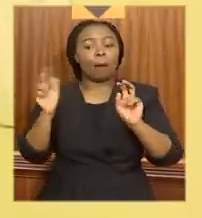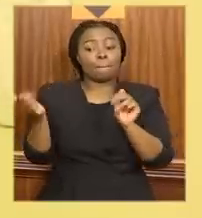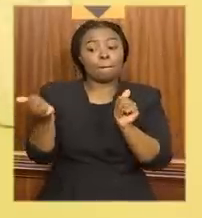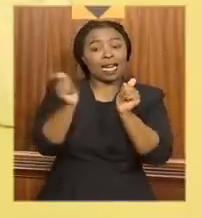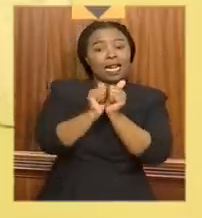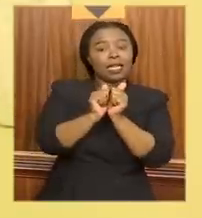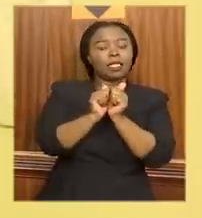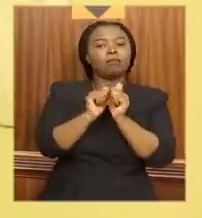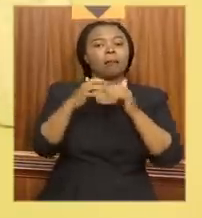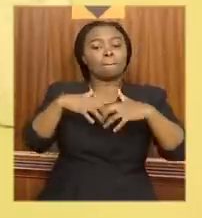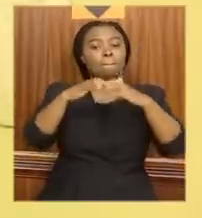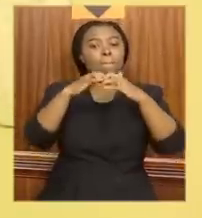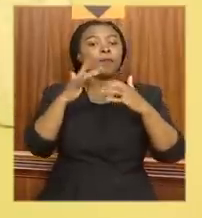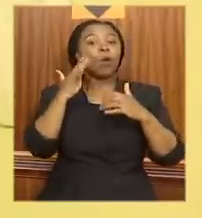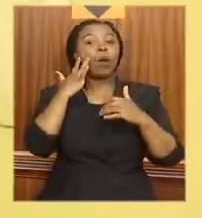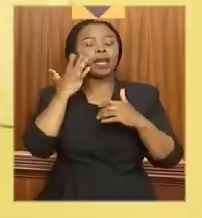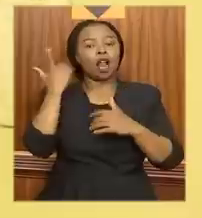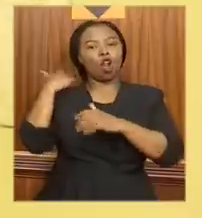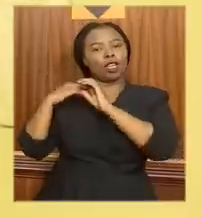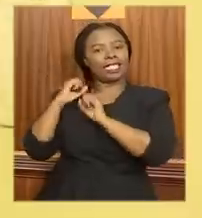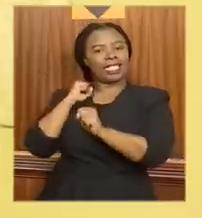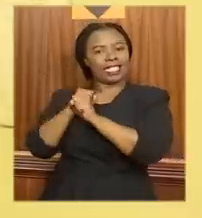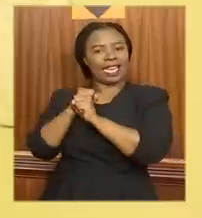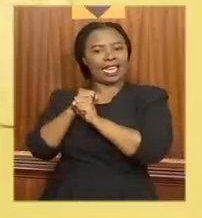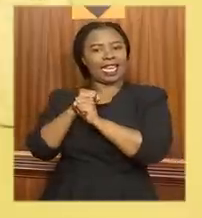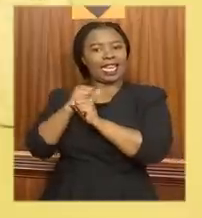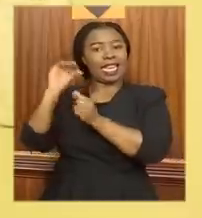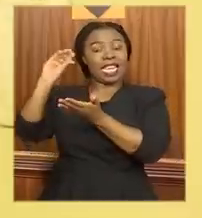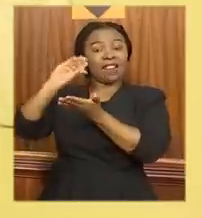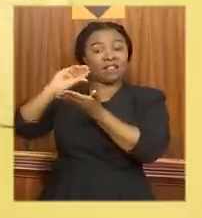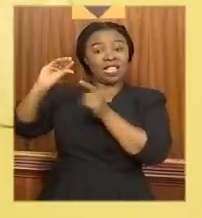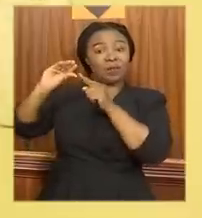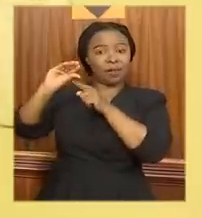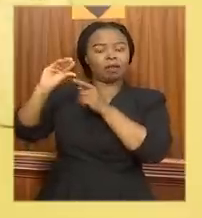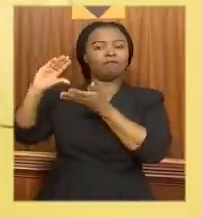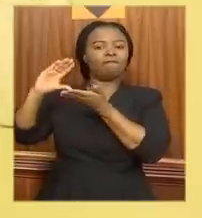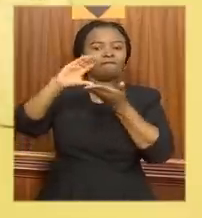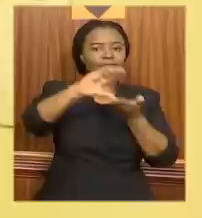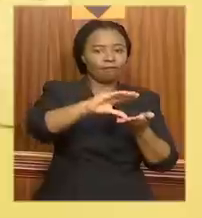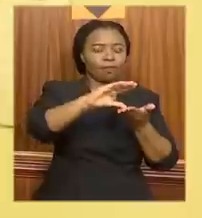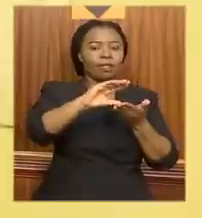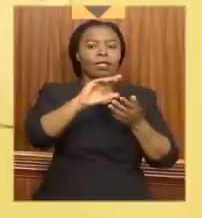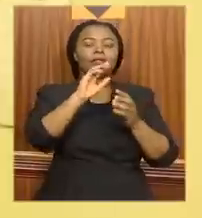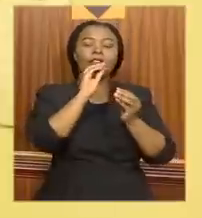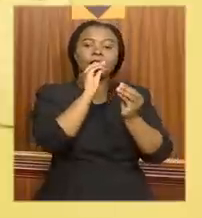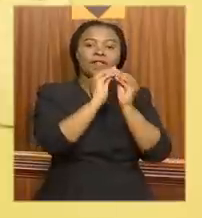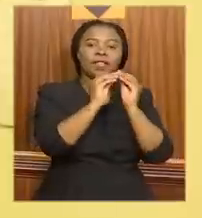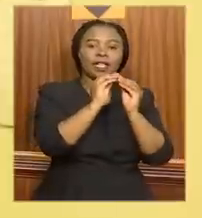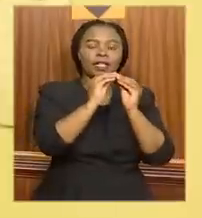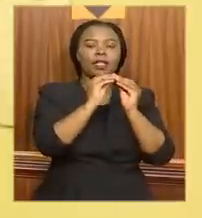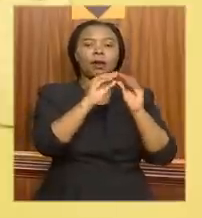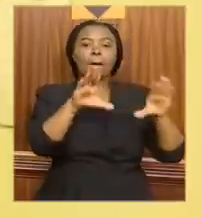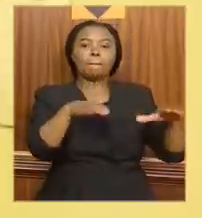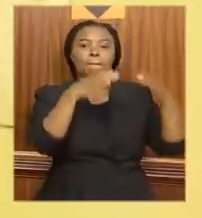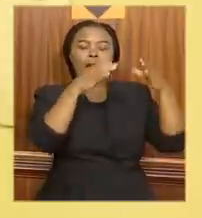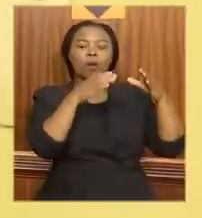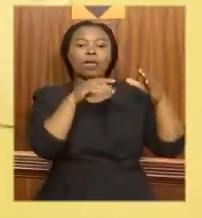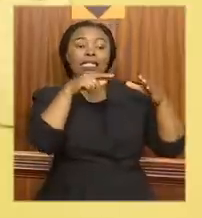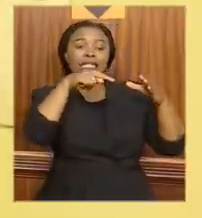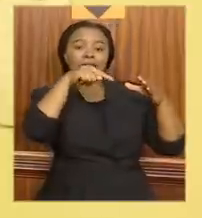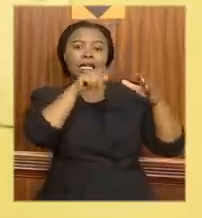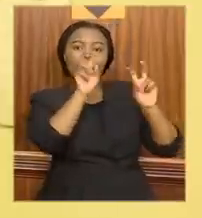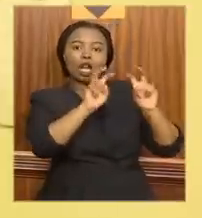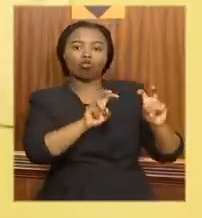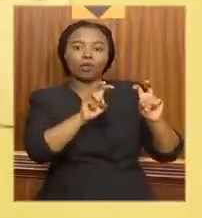struck last year to invest in the grid and repurpose power plants that have reached the end of their lives.